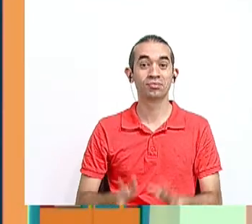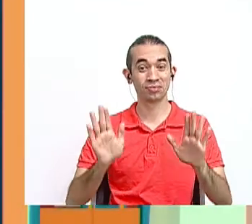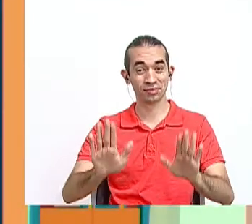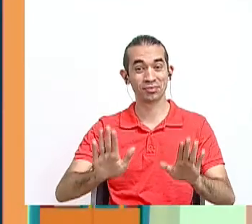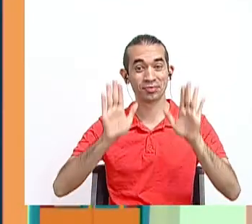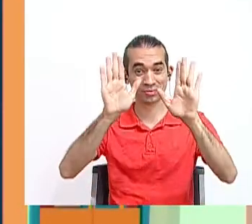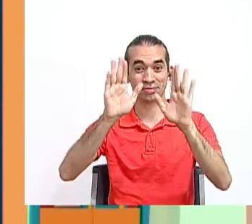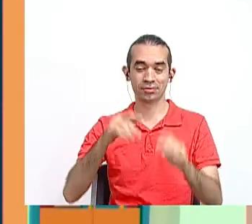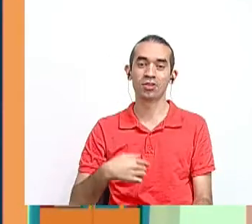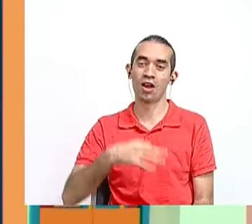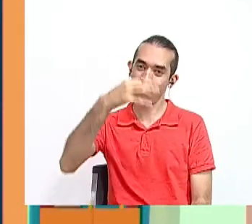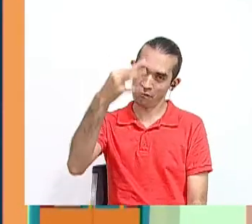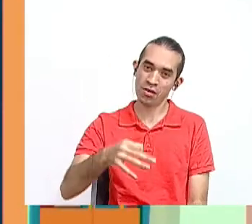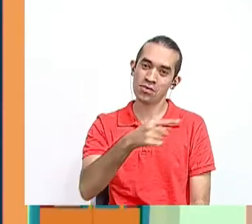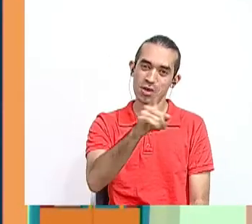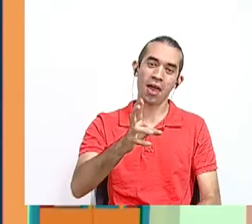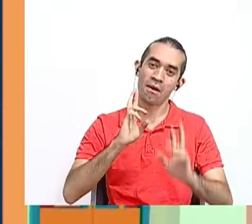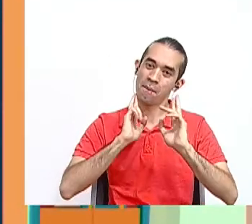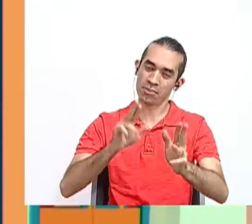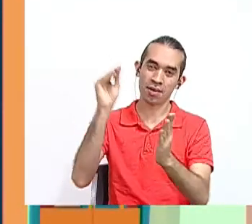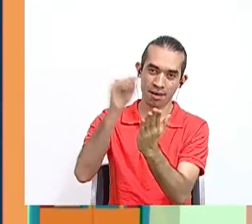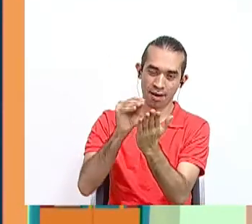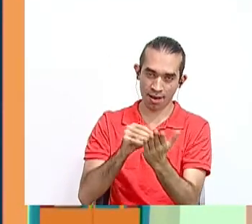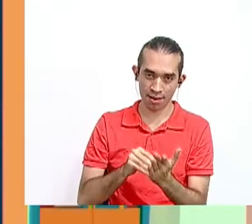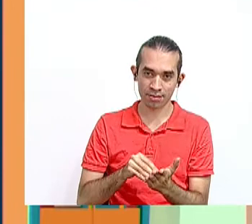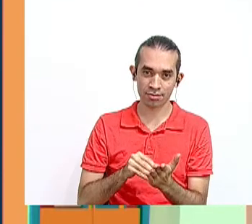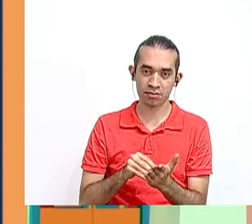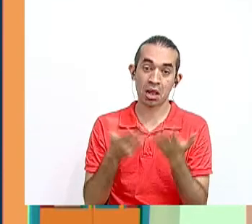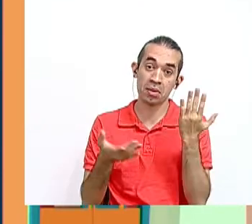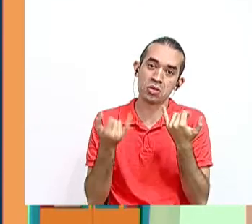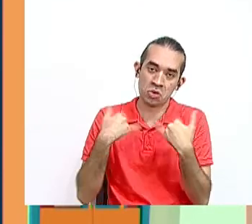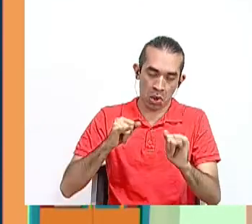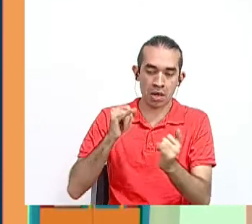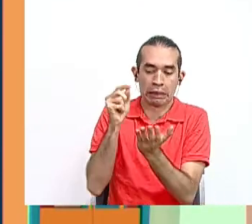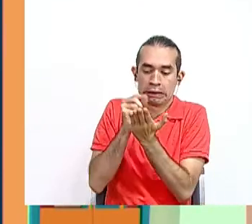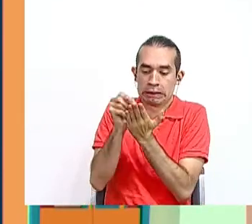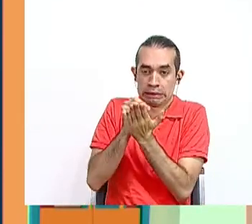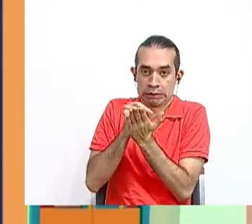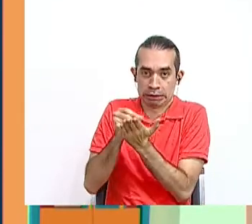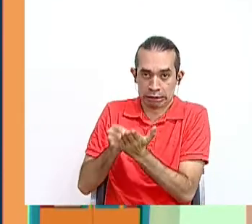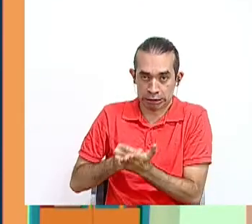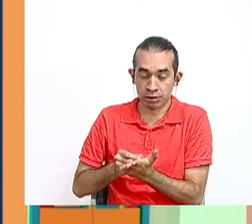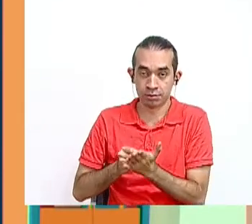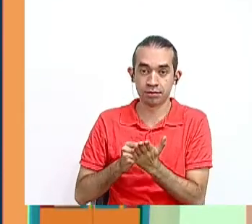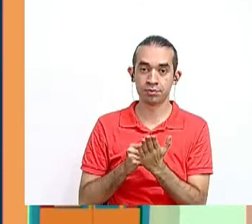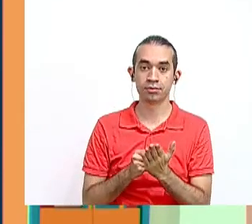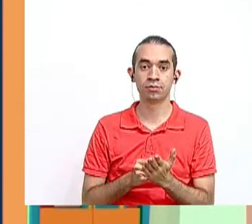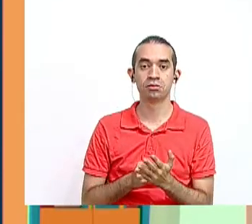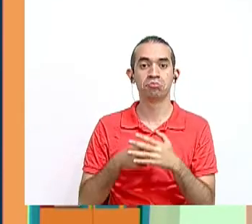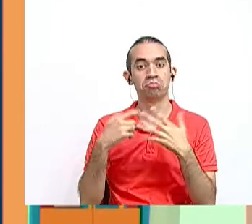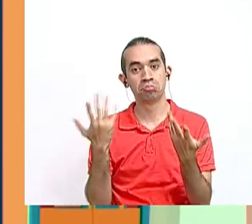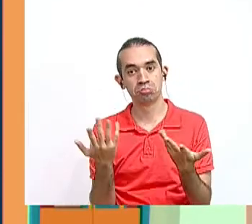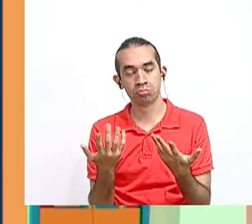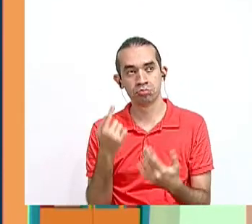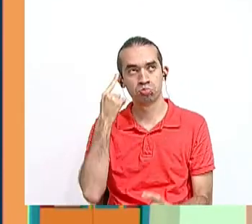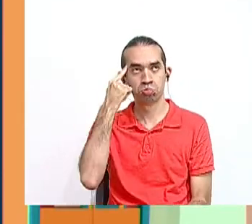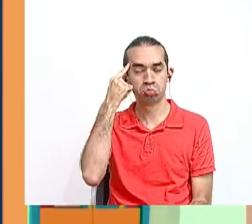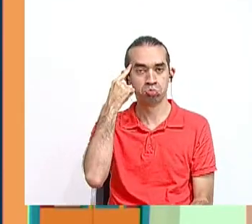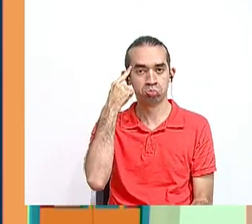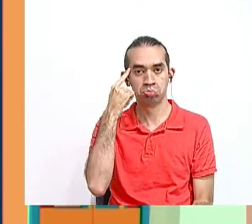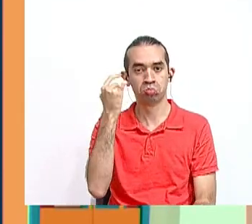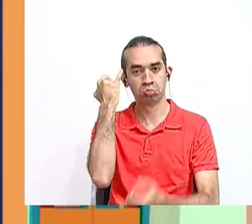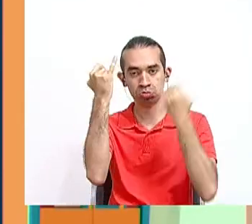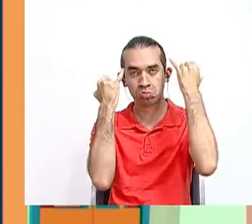Excellent. I'm pretty sure you have the answers. Maybe you're still finishing your answers there in your notebooks or thinking about